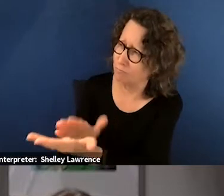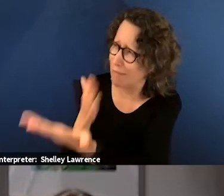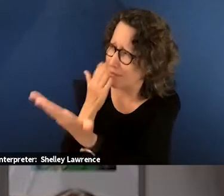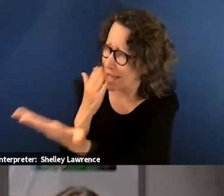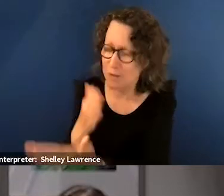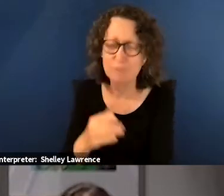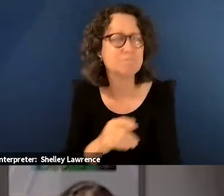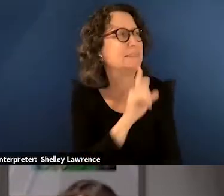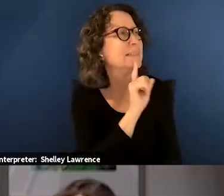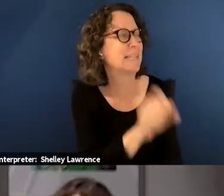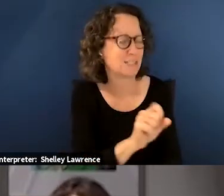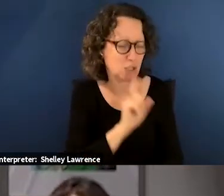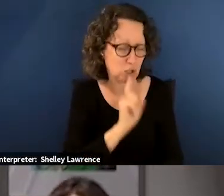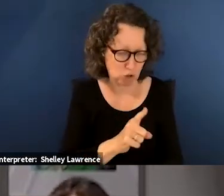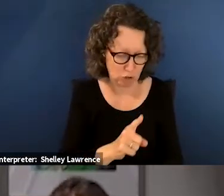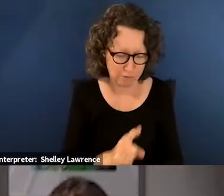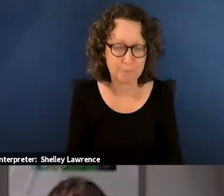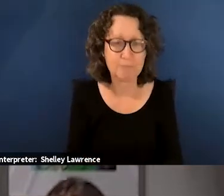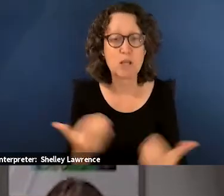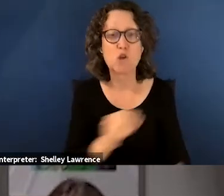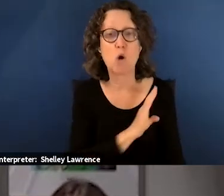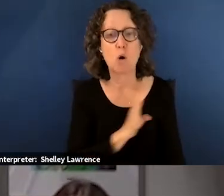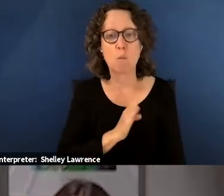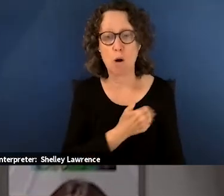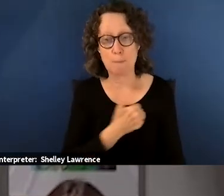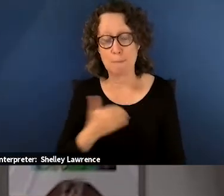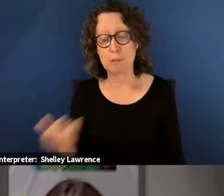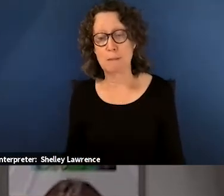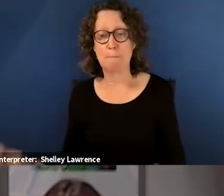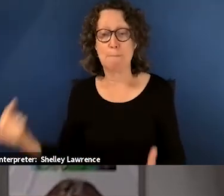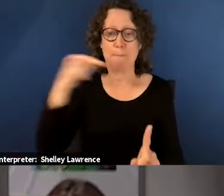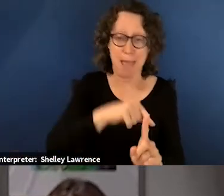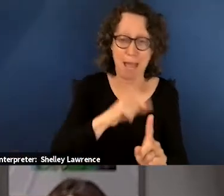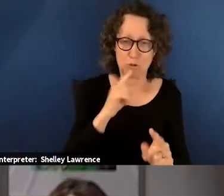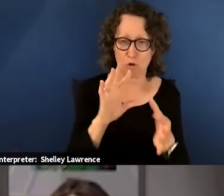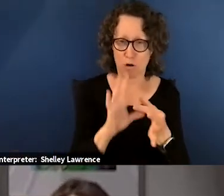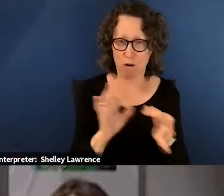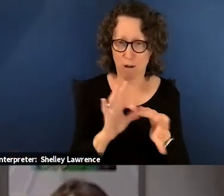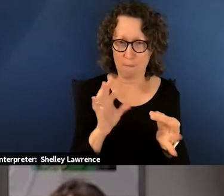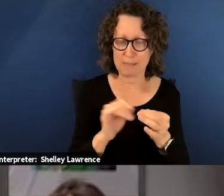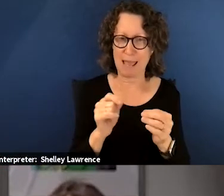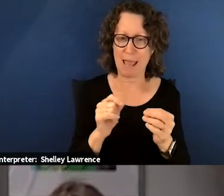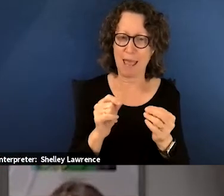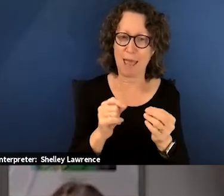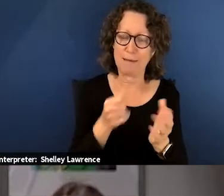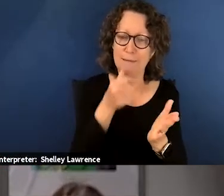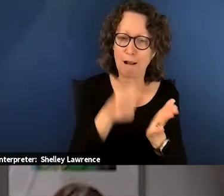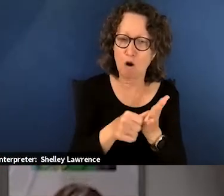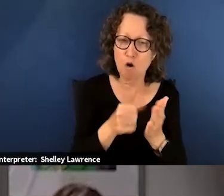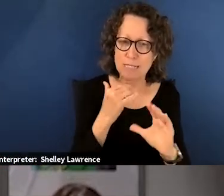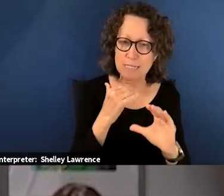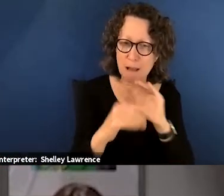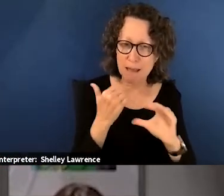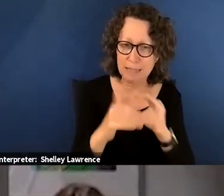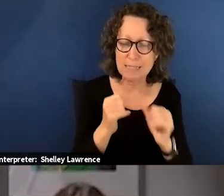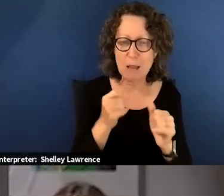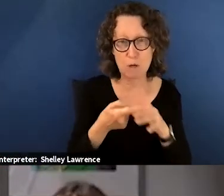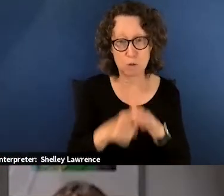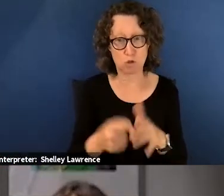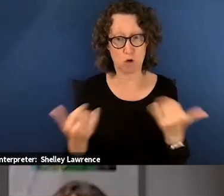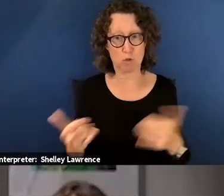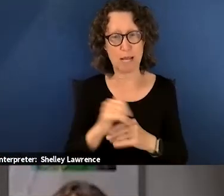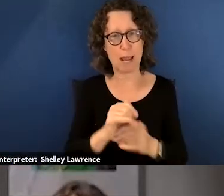Absolutely. Thank you so much. So board members, now we'll go back to your comments and correspondence. And I would like to start out tonight